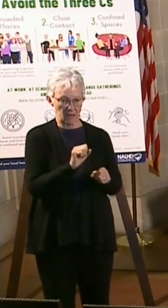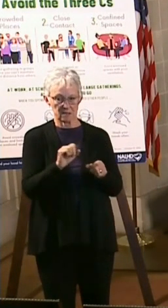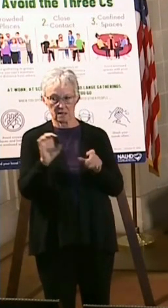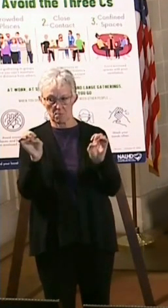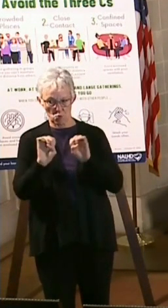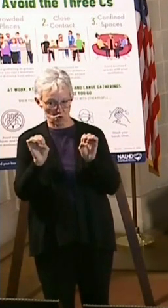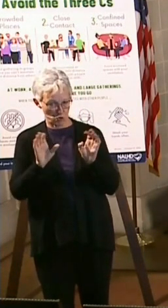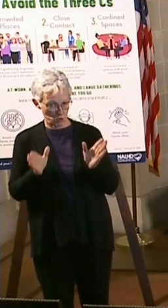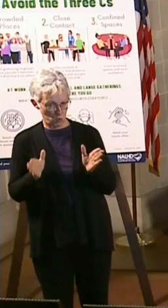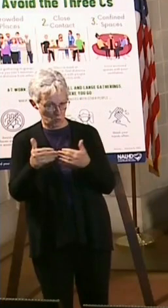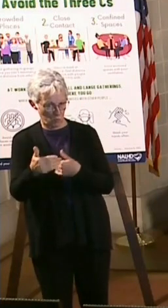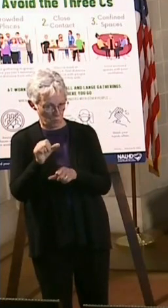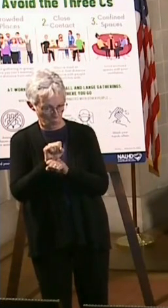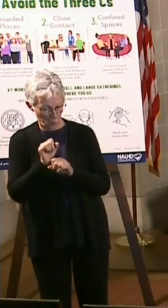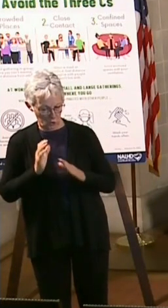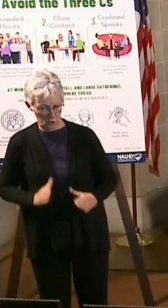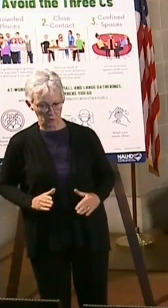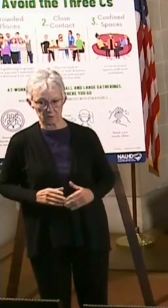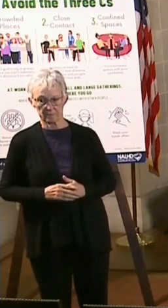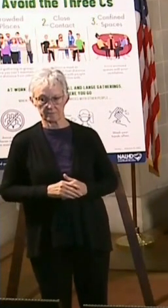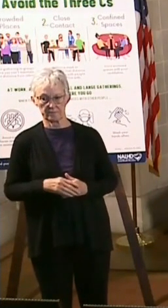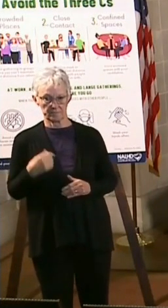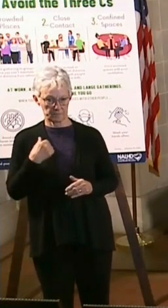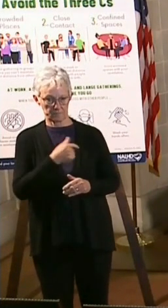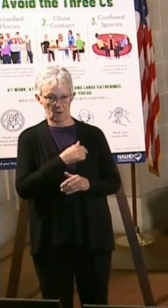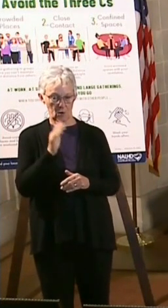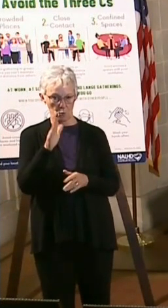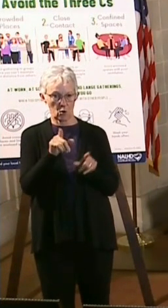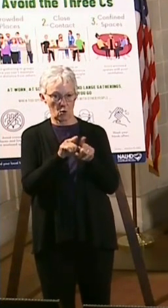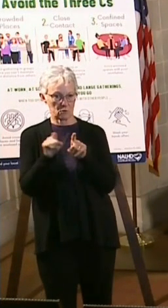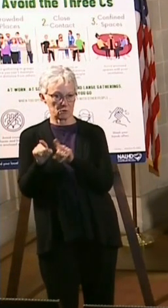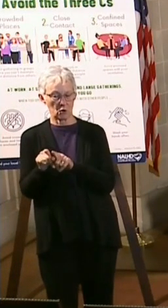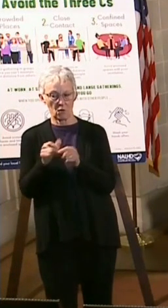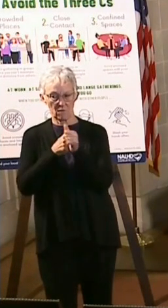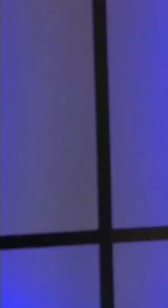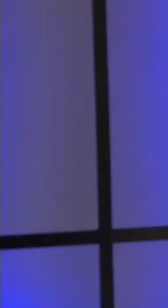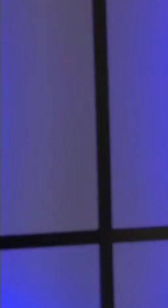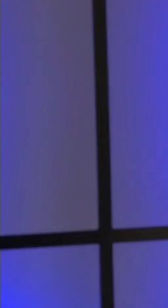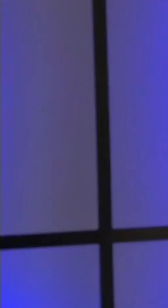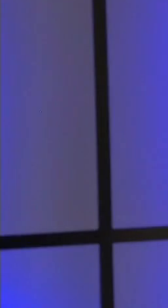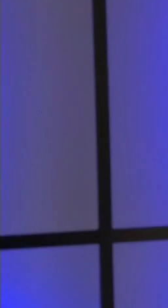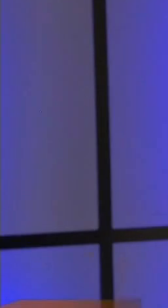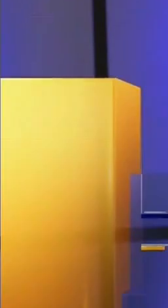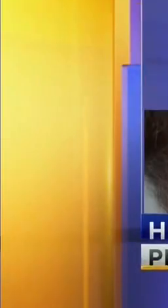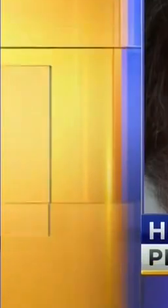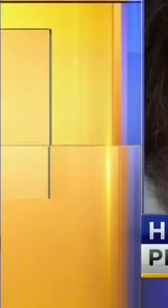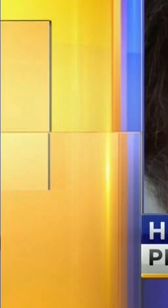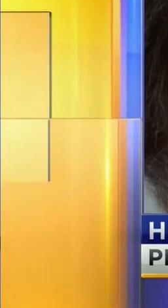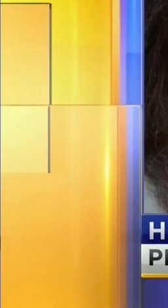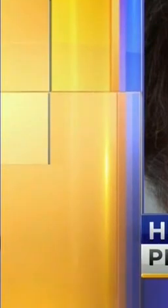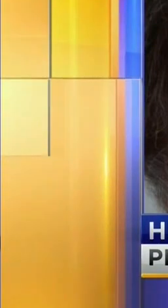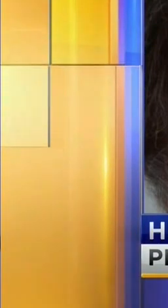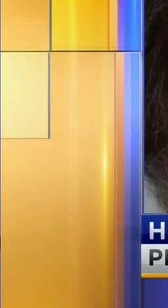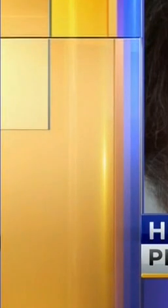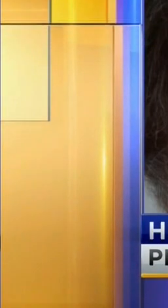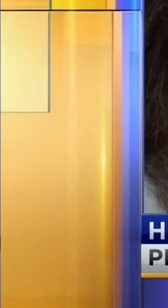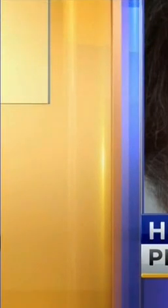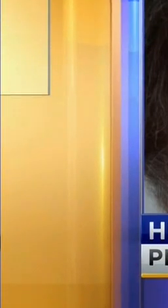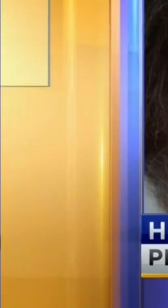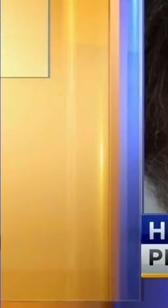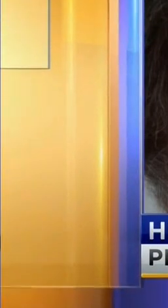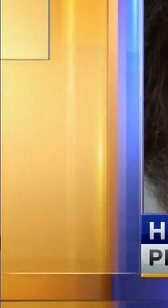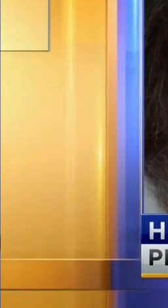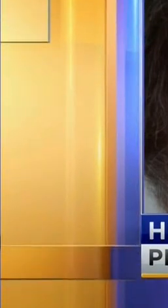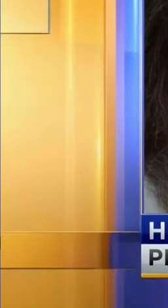security reasons, officials are not disclosing which hospitals the vaccine will be shipped to. Audiologists today say that they're